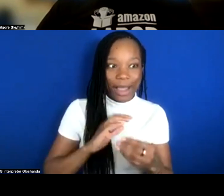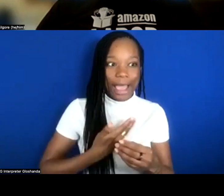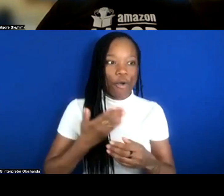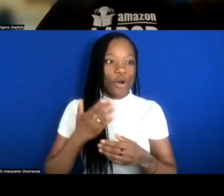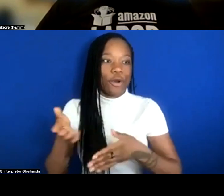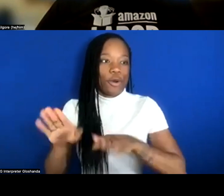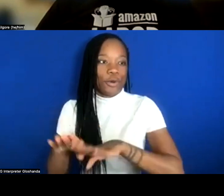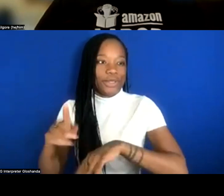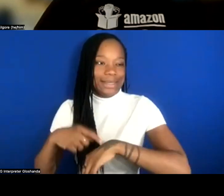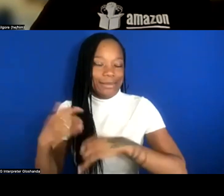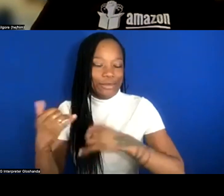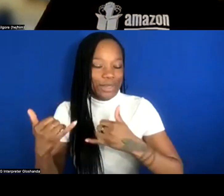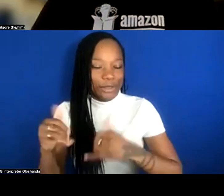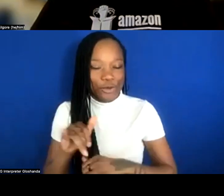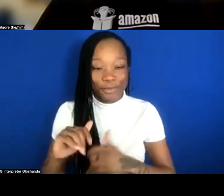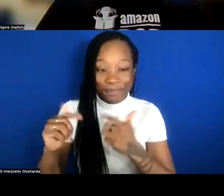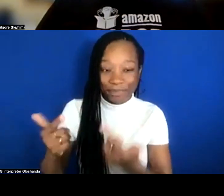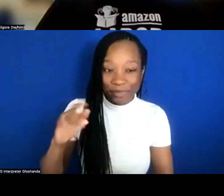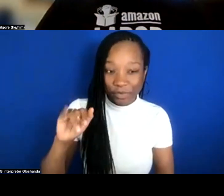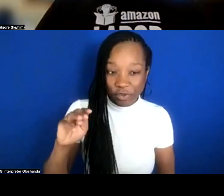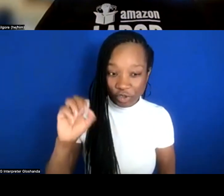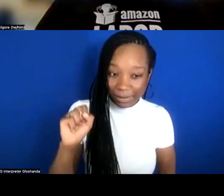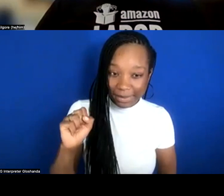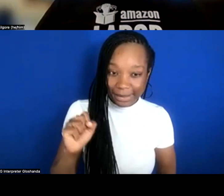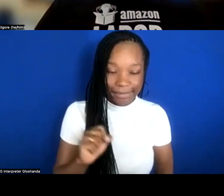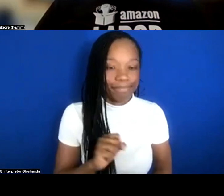James. Thanks, Danny. Well,